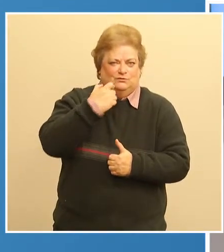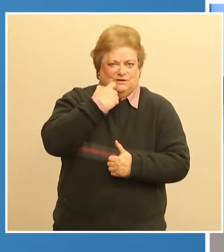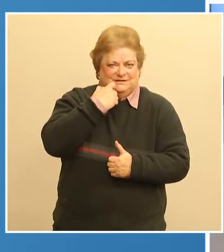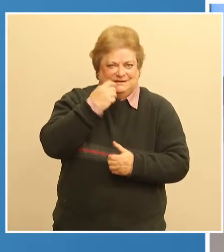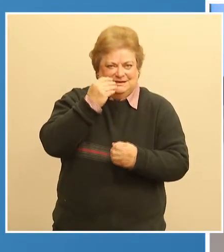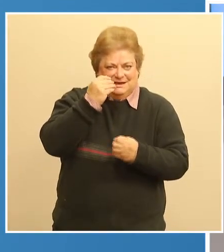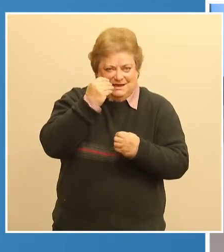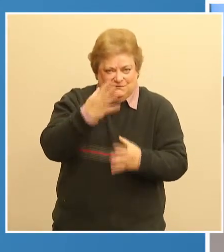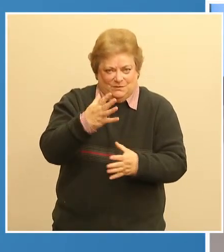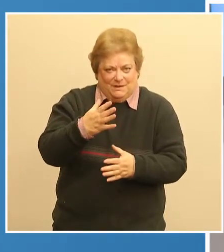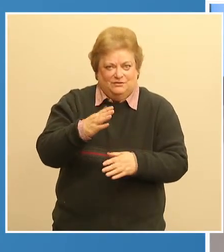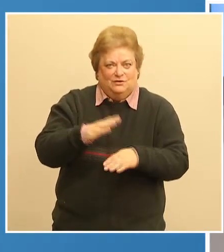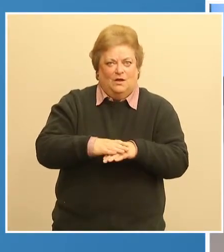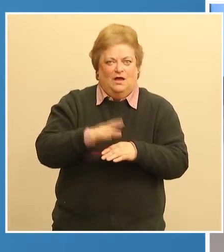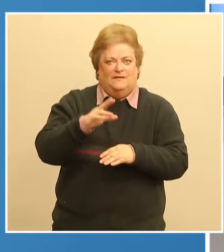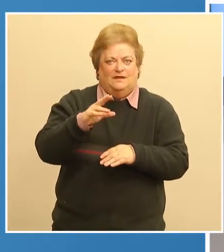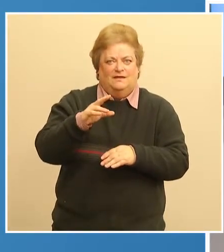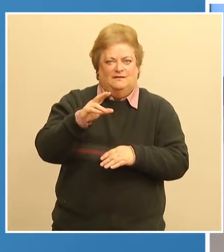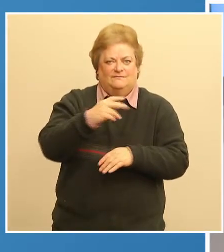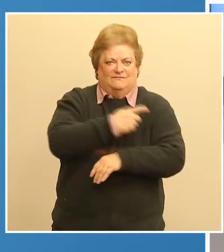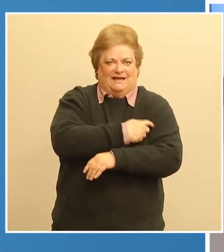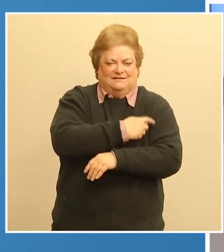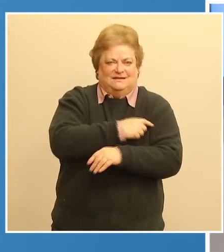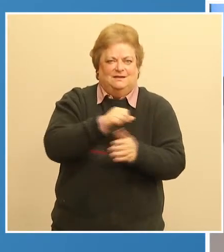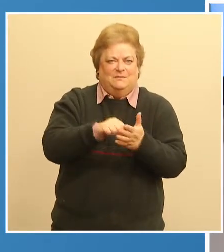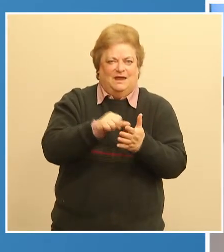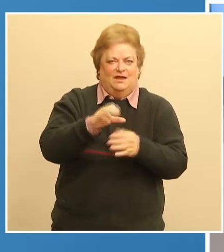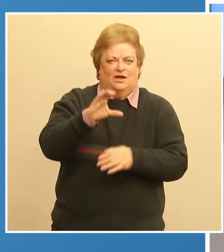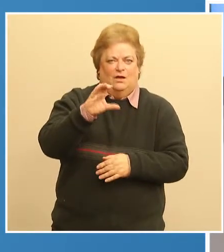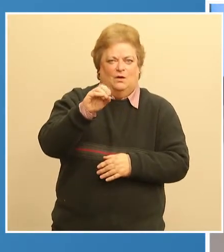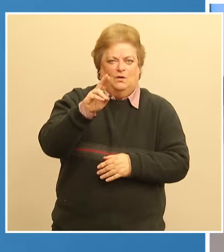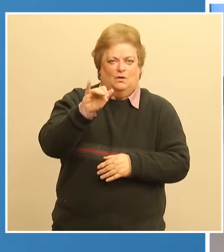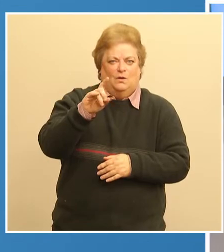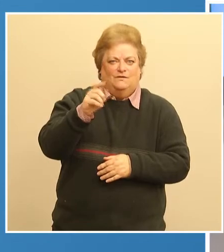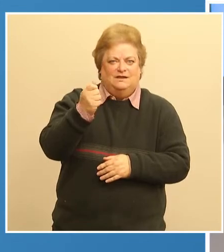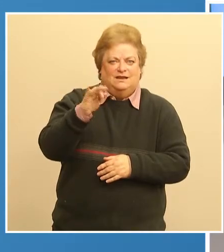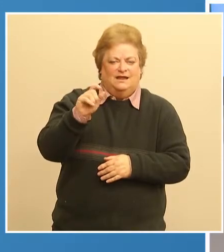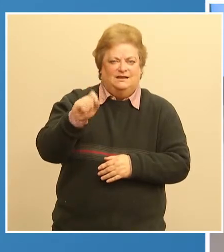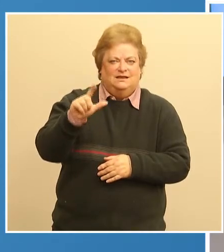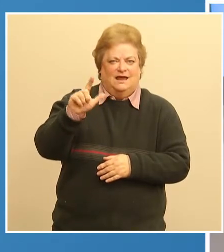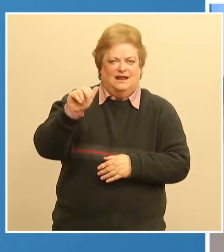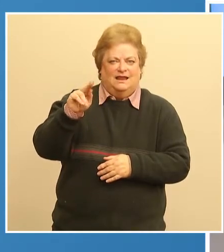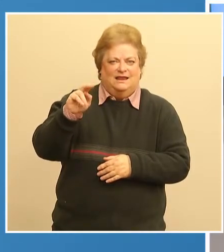information at the vaccine page, as Christy mentioned, at